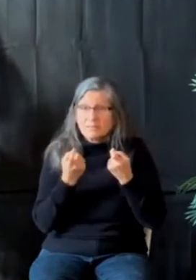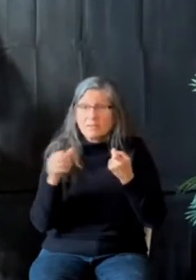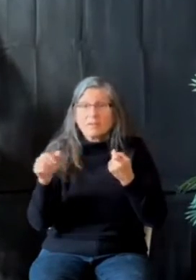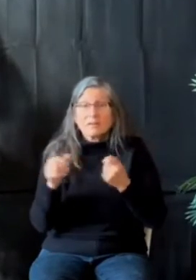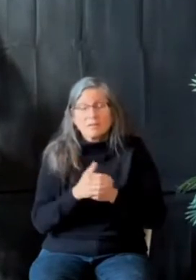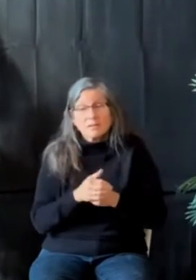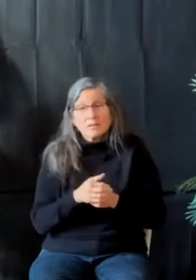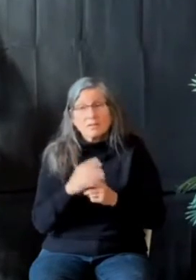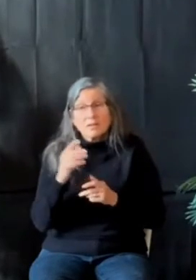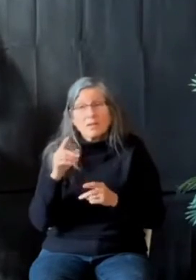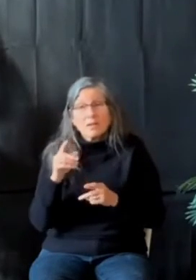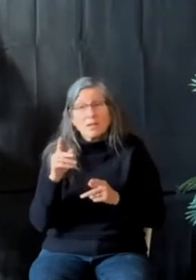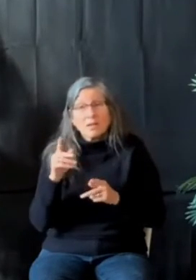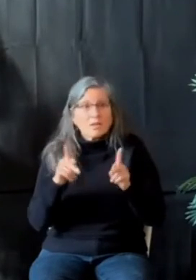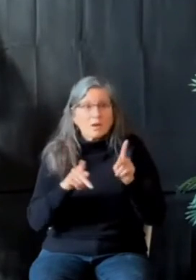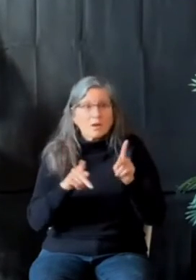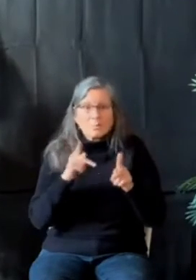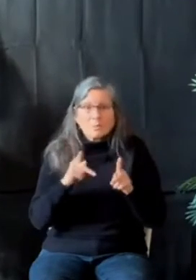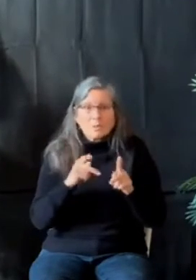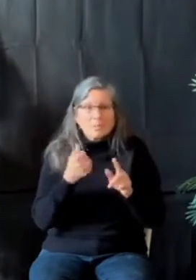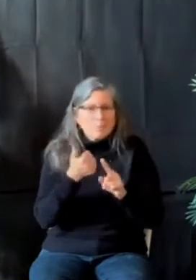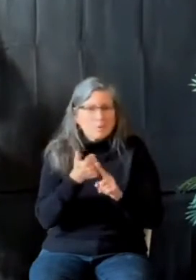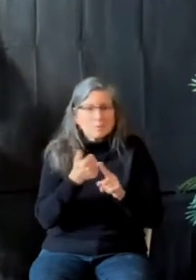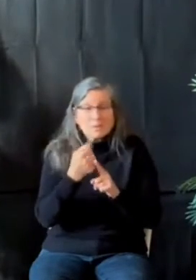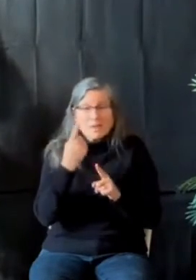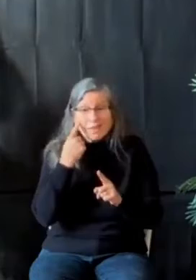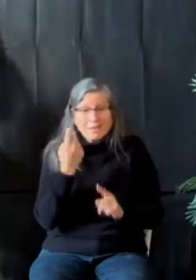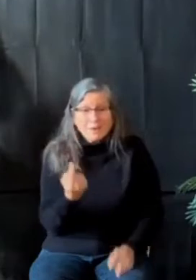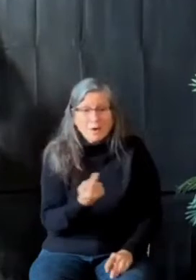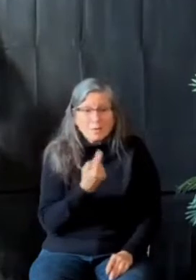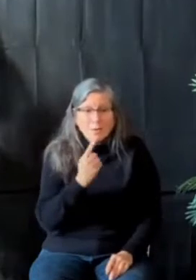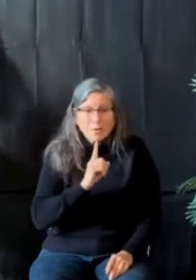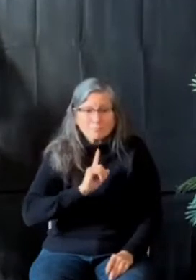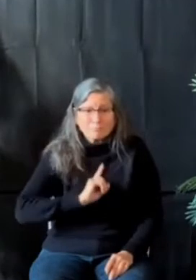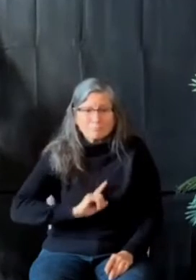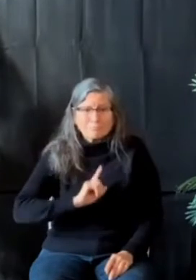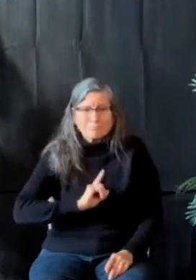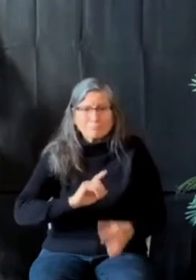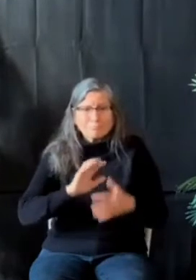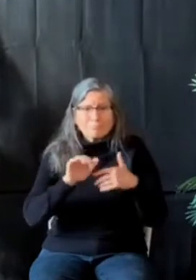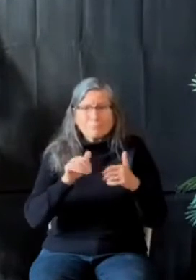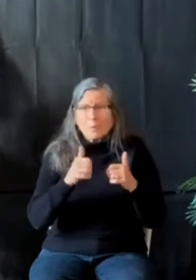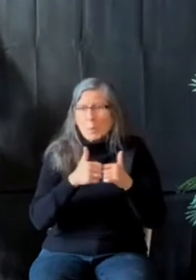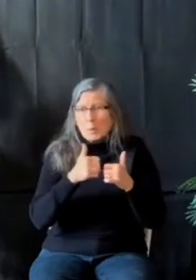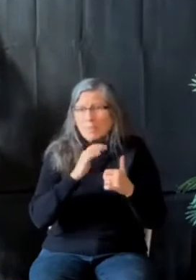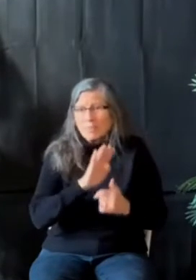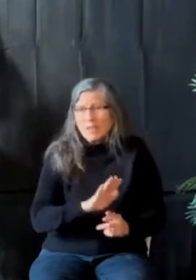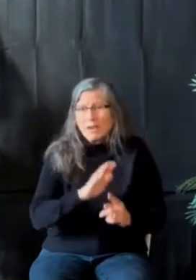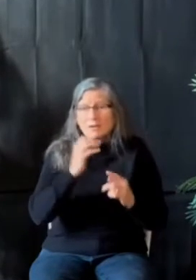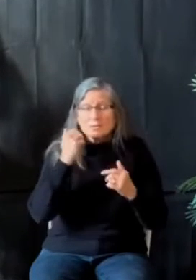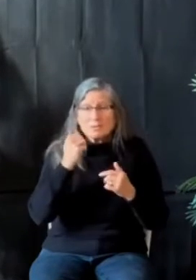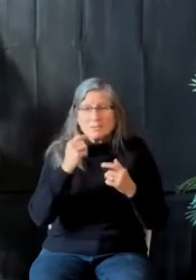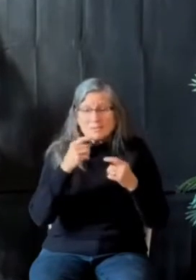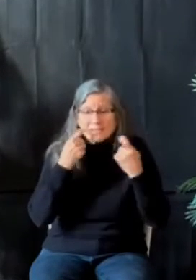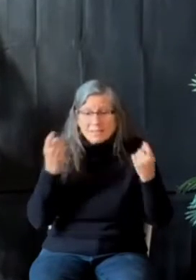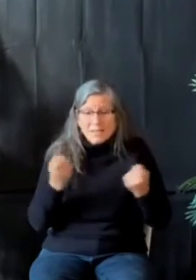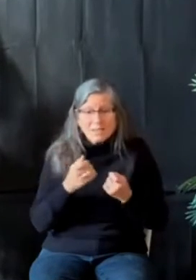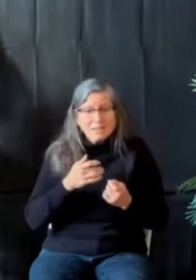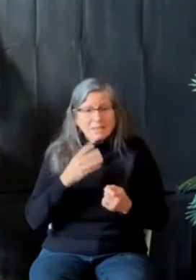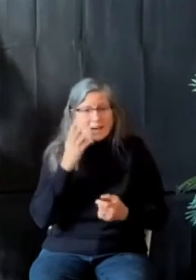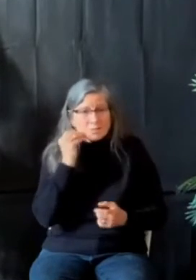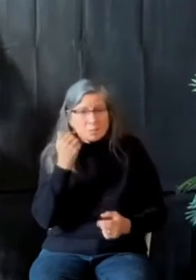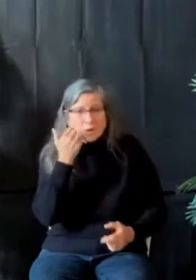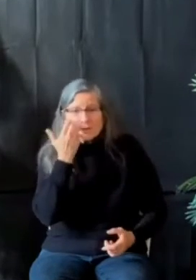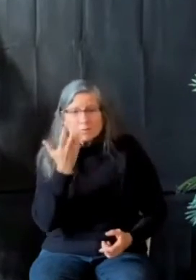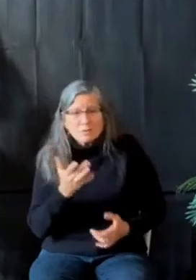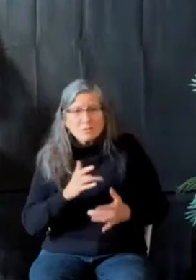There are a lot of people that think they're all alone in their sin. There are a lot of people that experience shame and hardship and pain. I've been